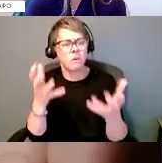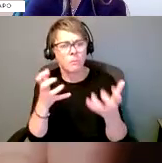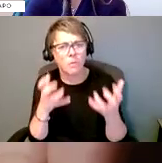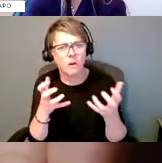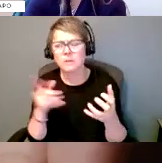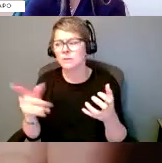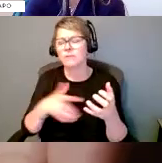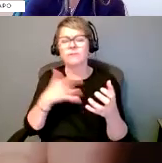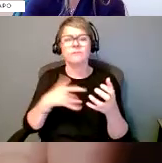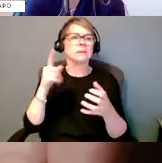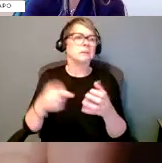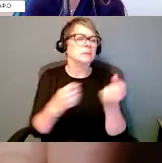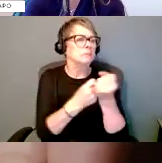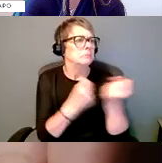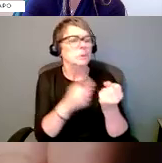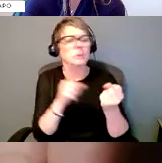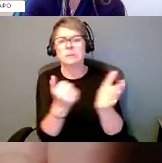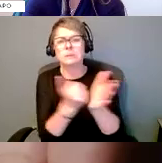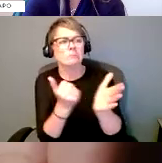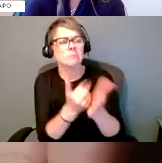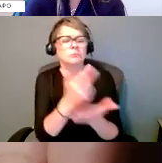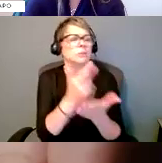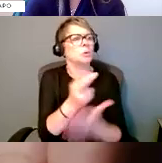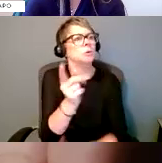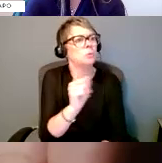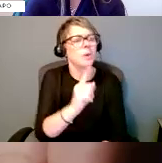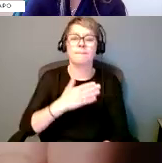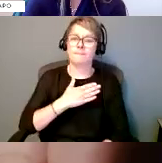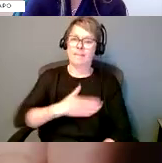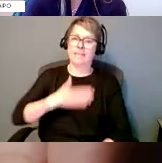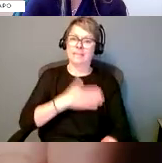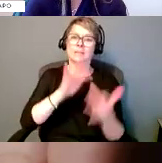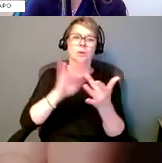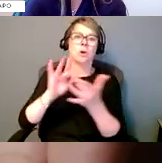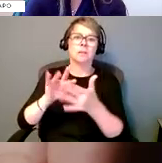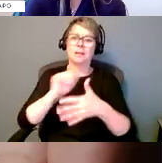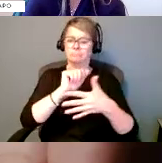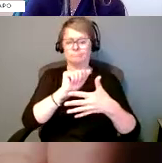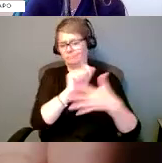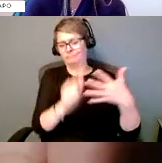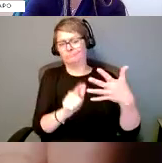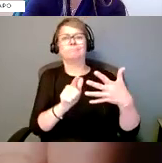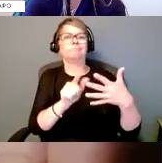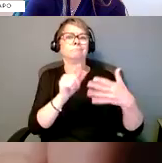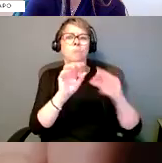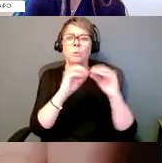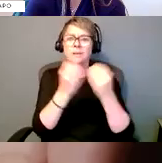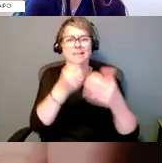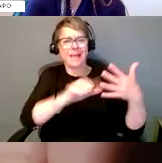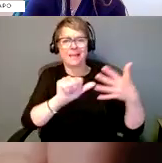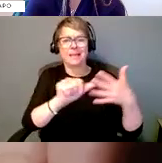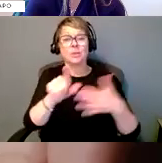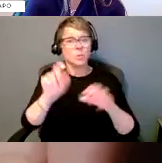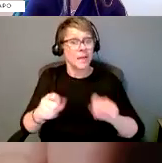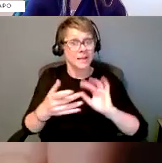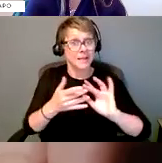some help or wanting to know where to get resources, please reach out to any of our organizations. But you can contact our organization also